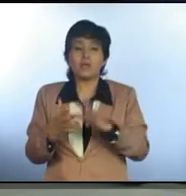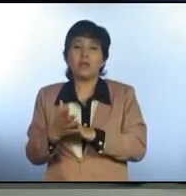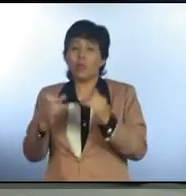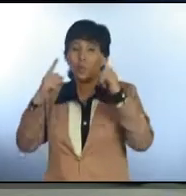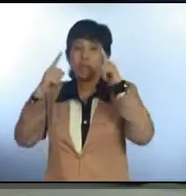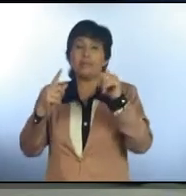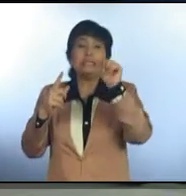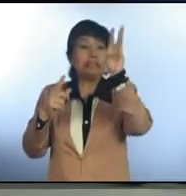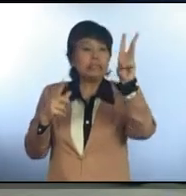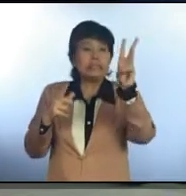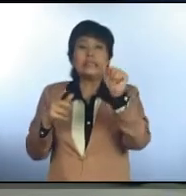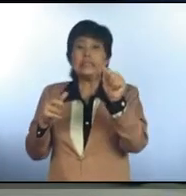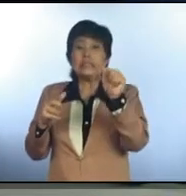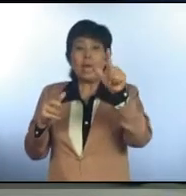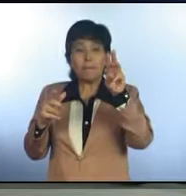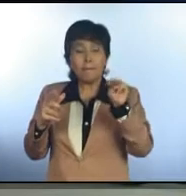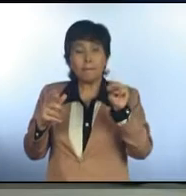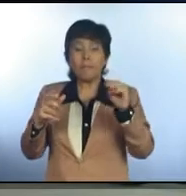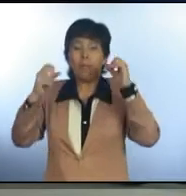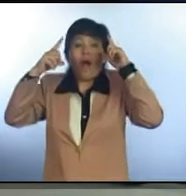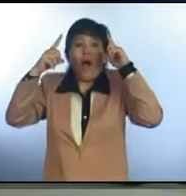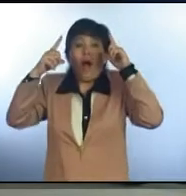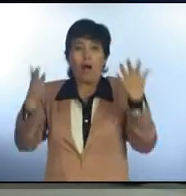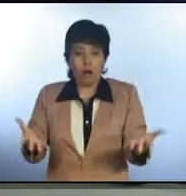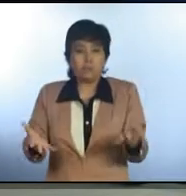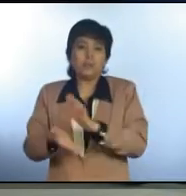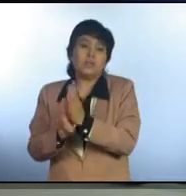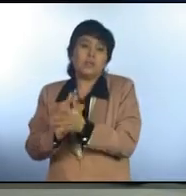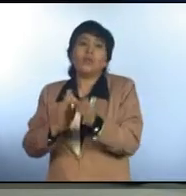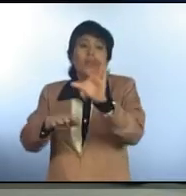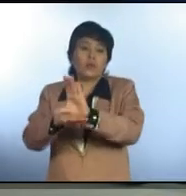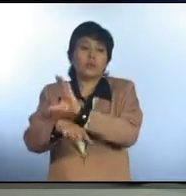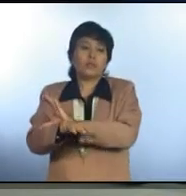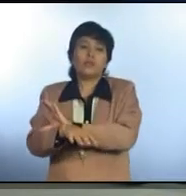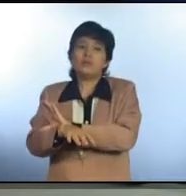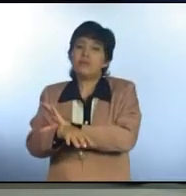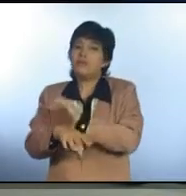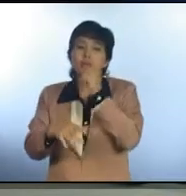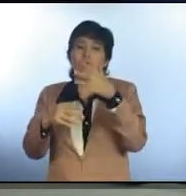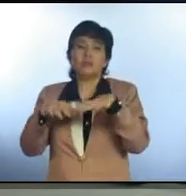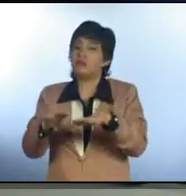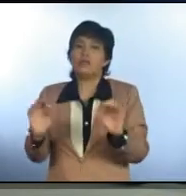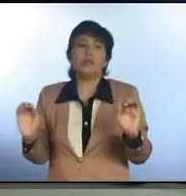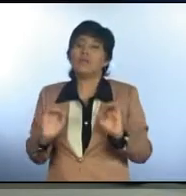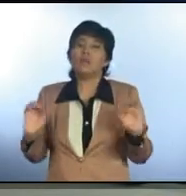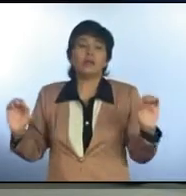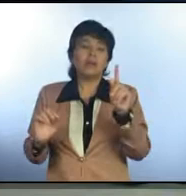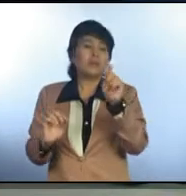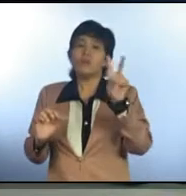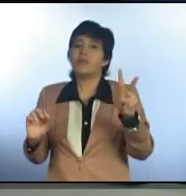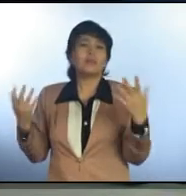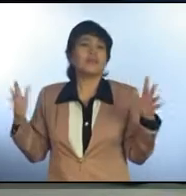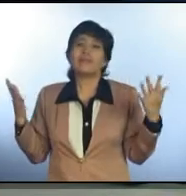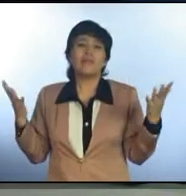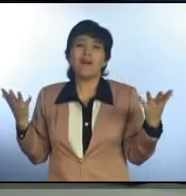6 a.m. And at that time, computer doesn't even exist. They don't even have the TV. They